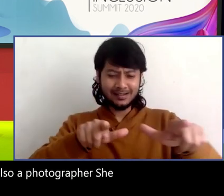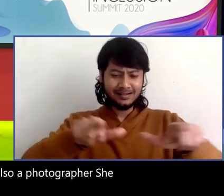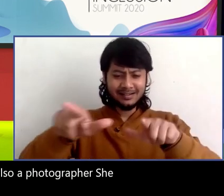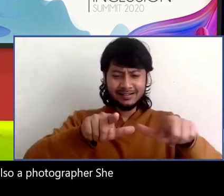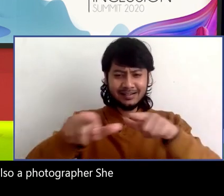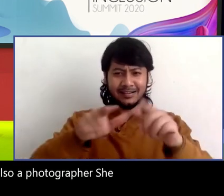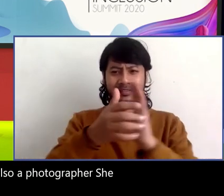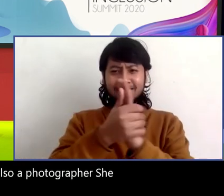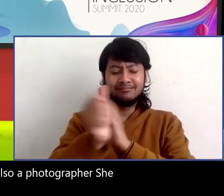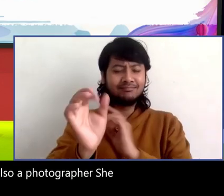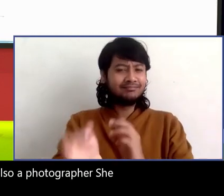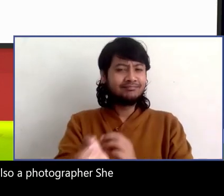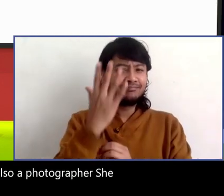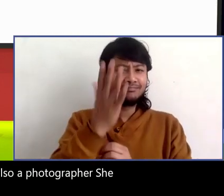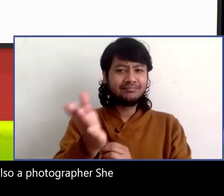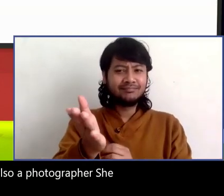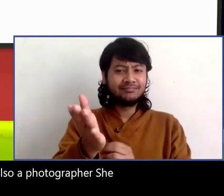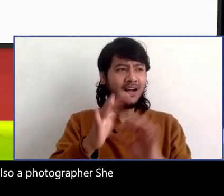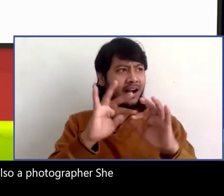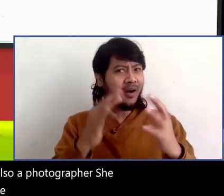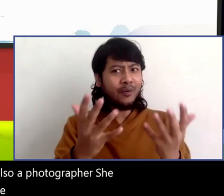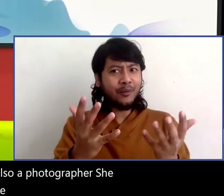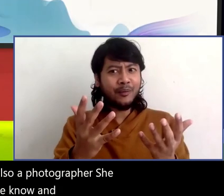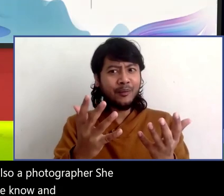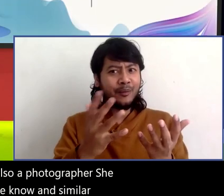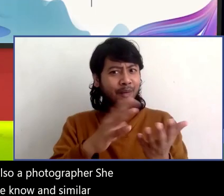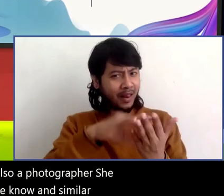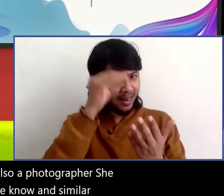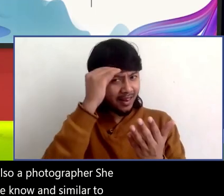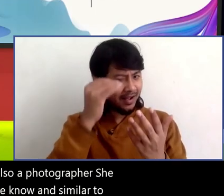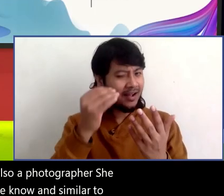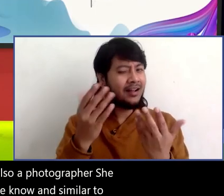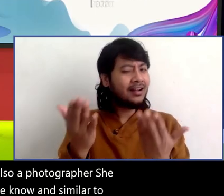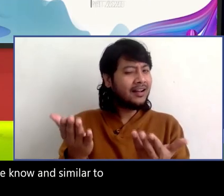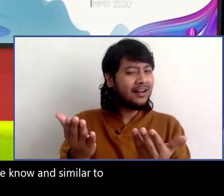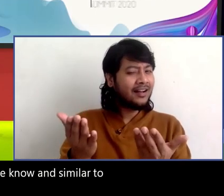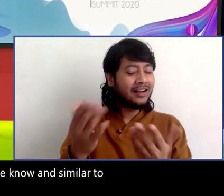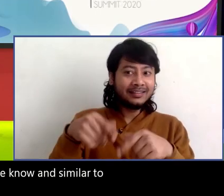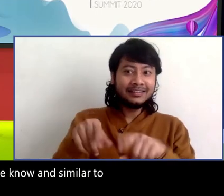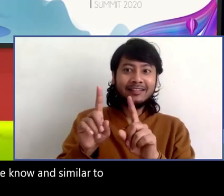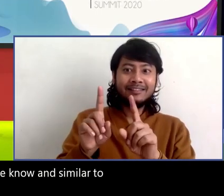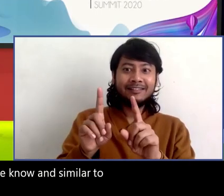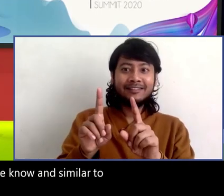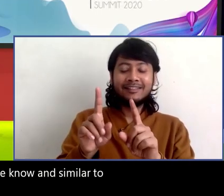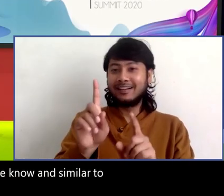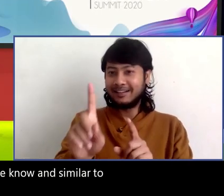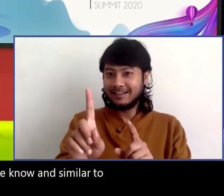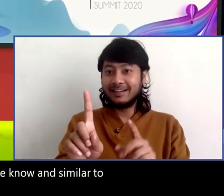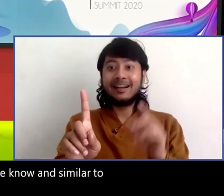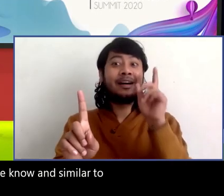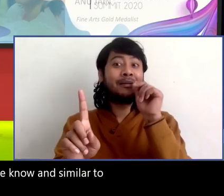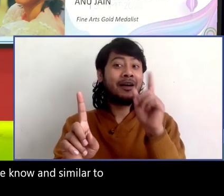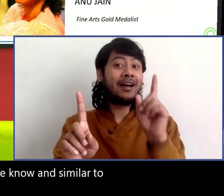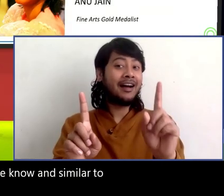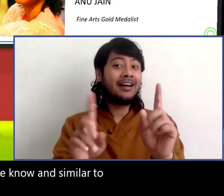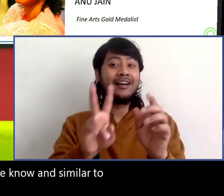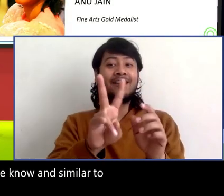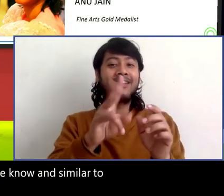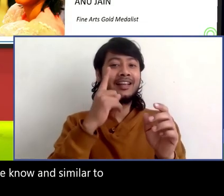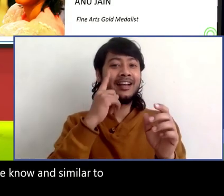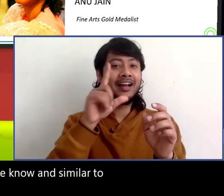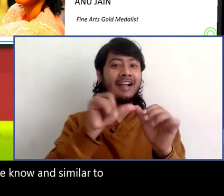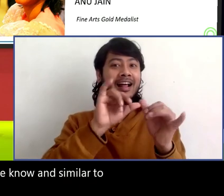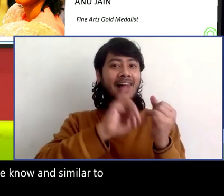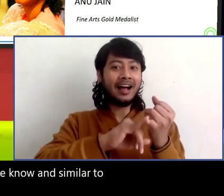someone? No. And similar to her, there is another artist, Vilas Nayak, who learned it all by